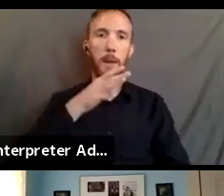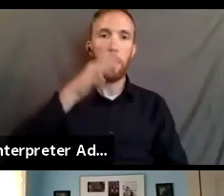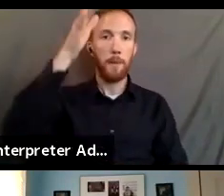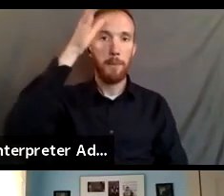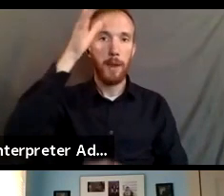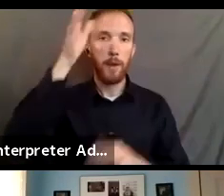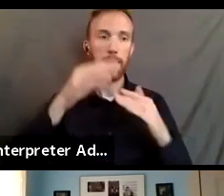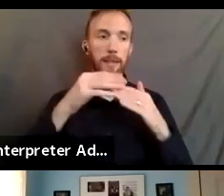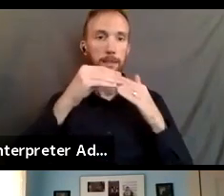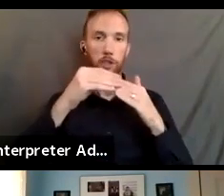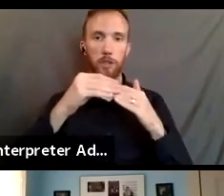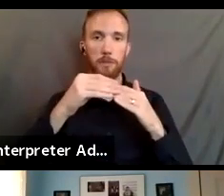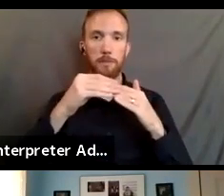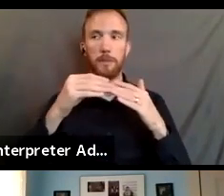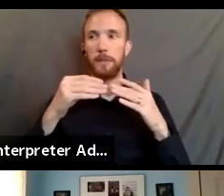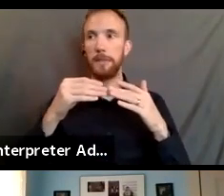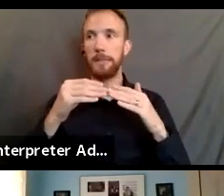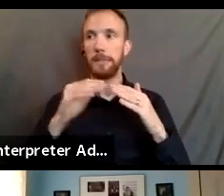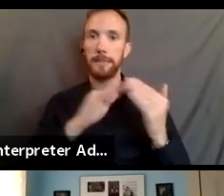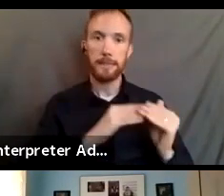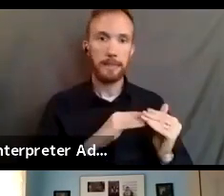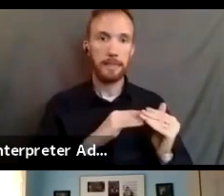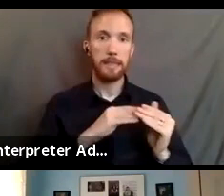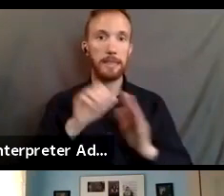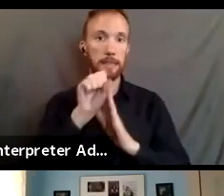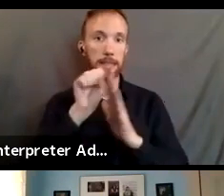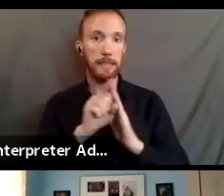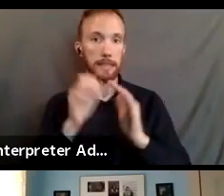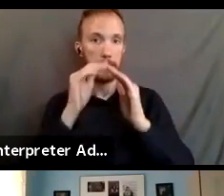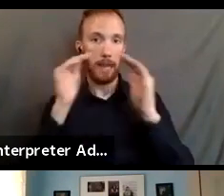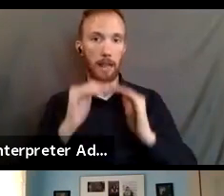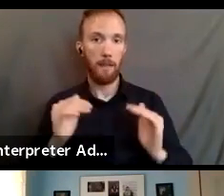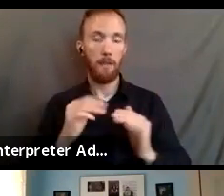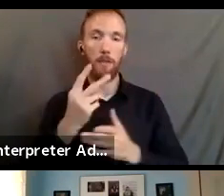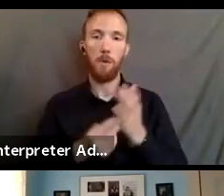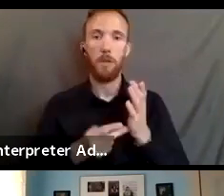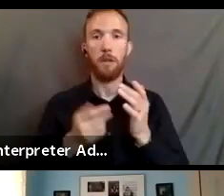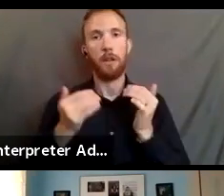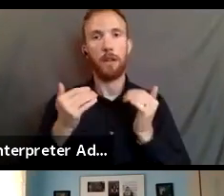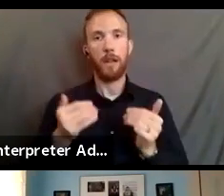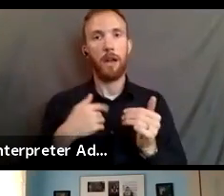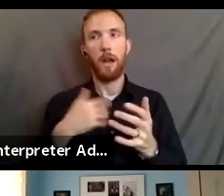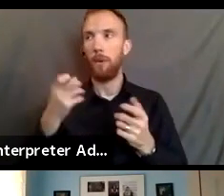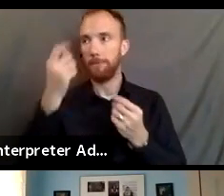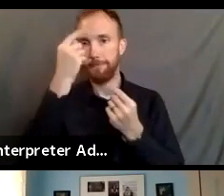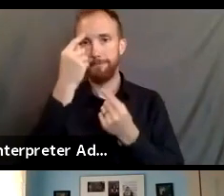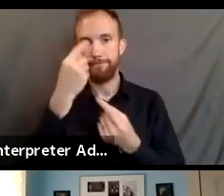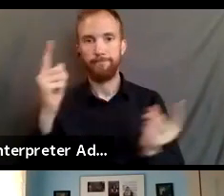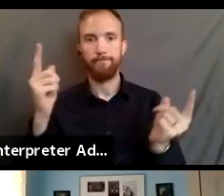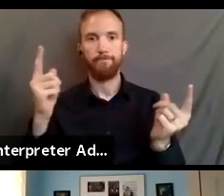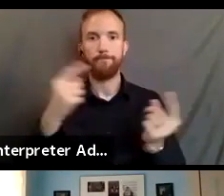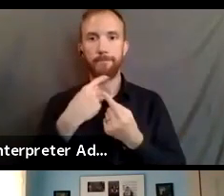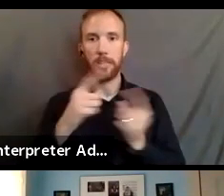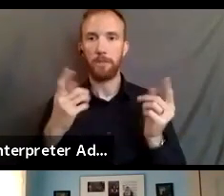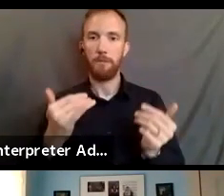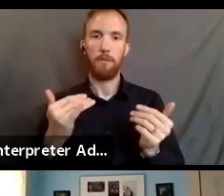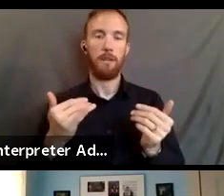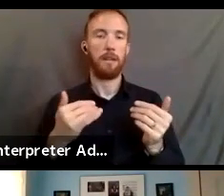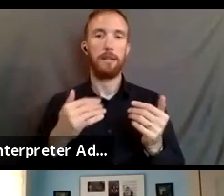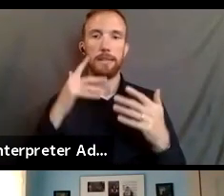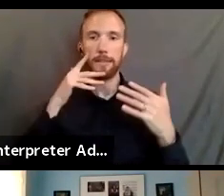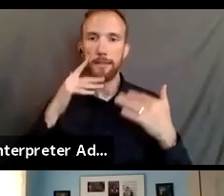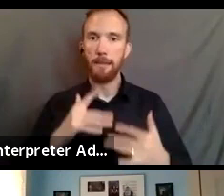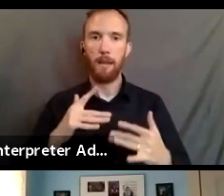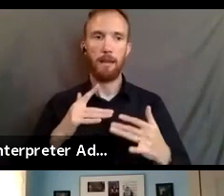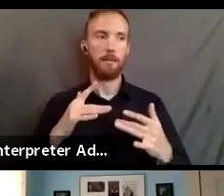level and i'm going to tell you right now it is sad and reckless what i see the city doing it's